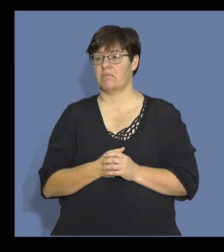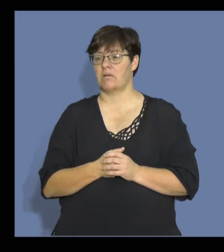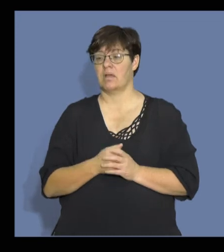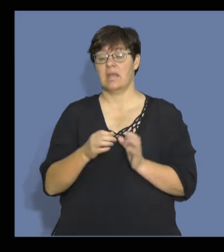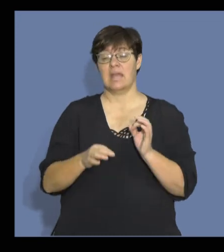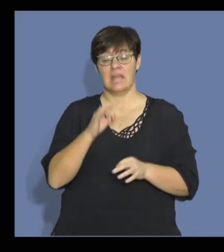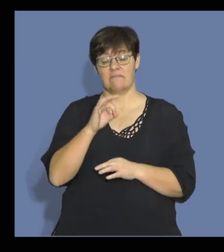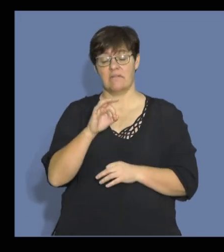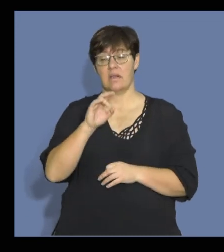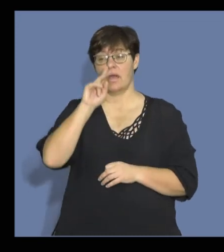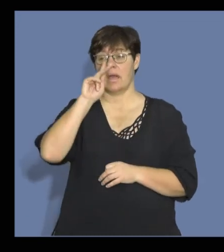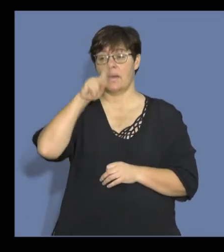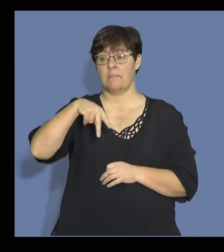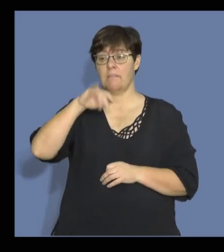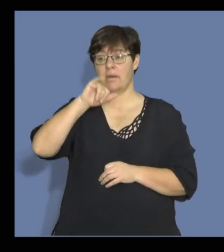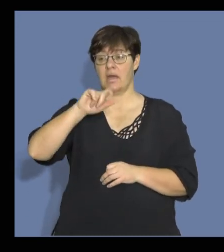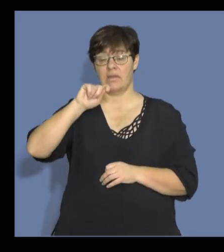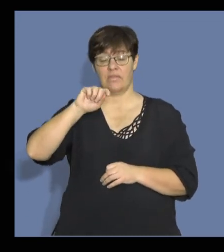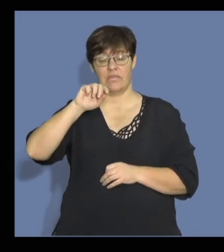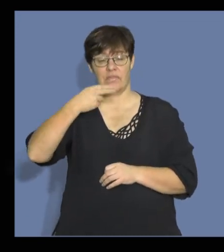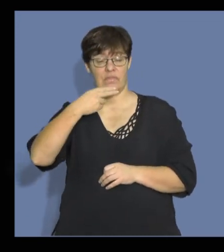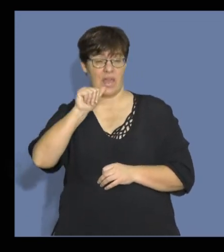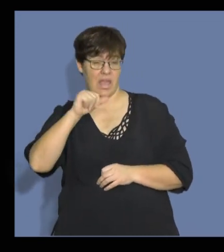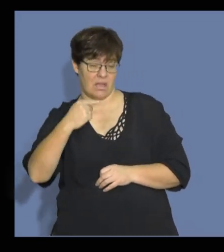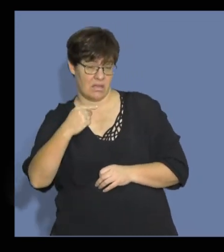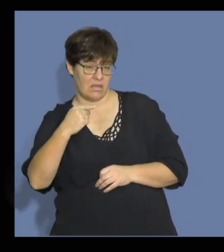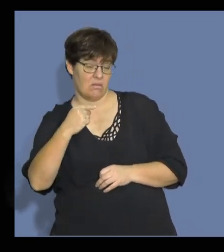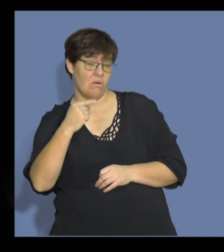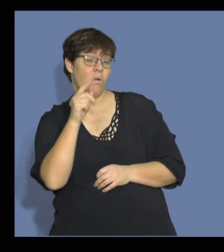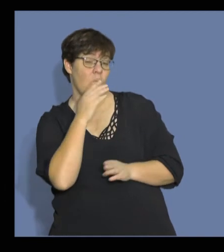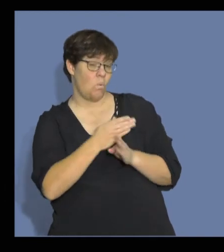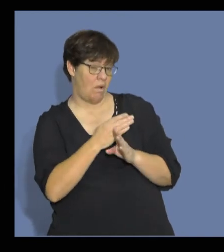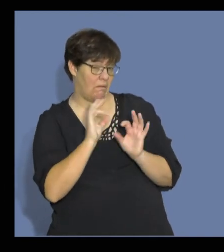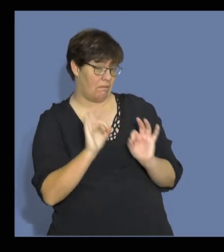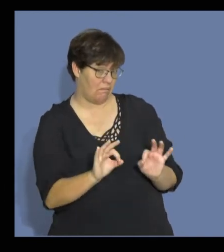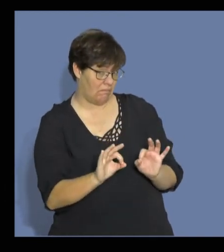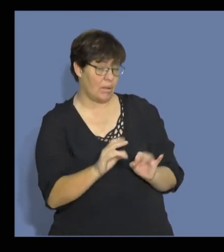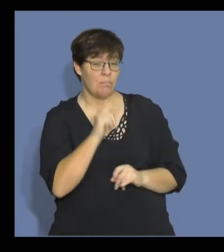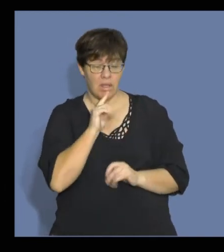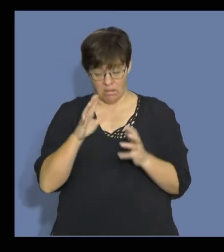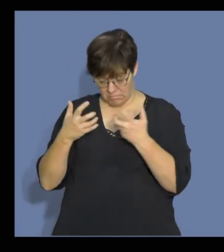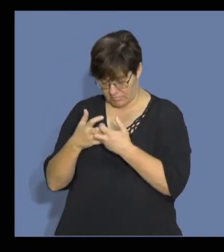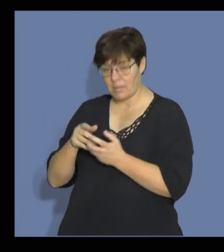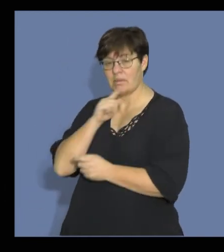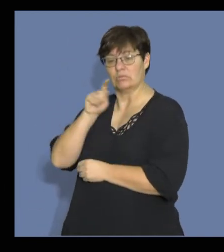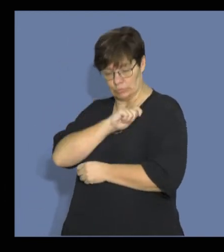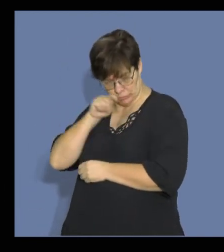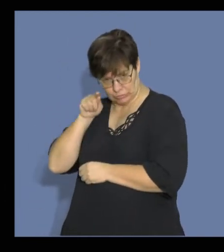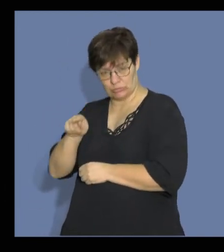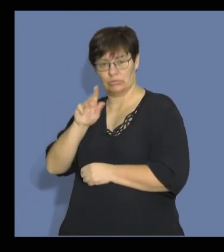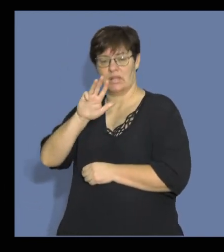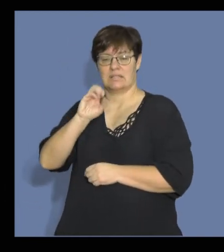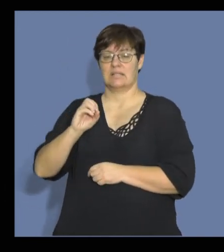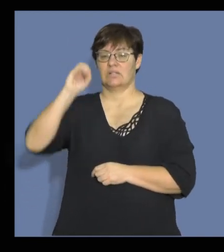if Pythag works, if Pythagoras is true, then it must be a right-angled triangle. There's